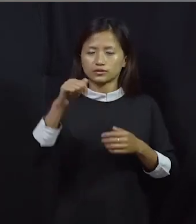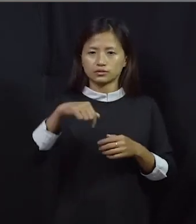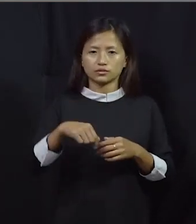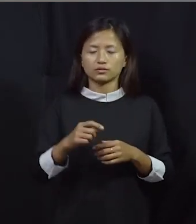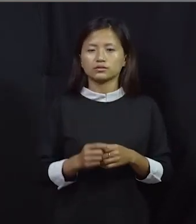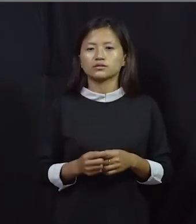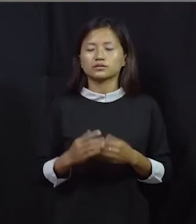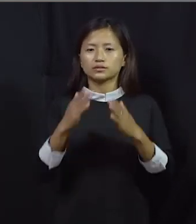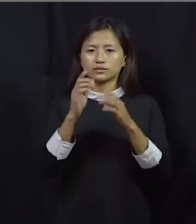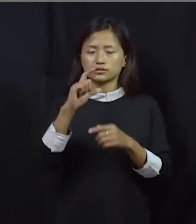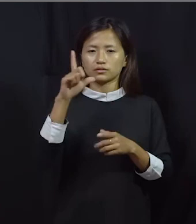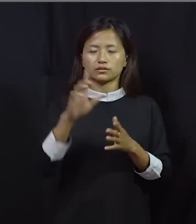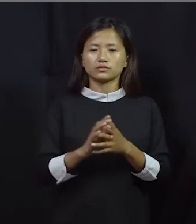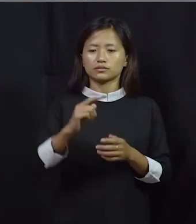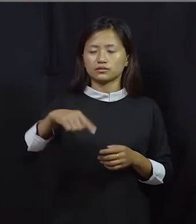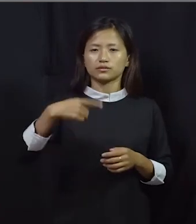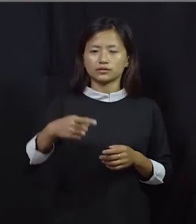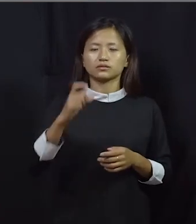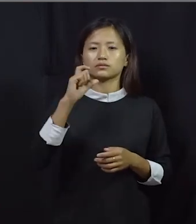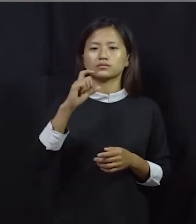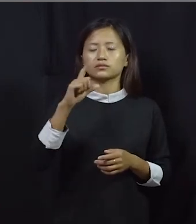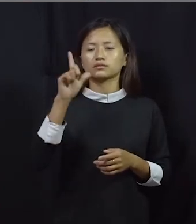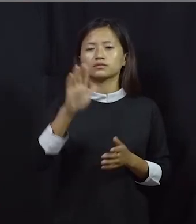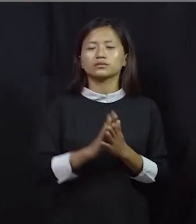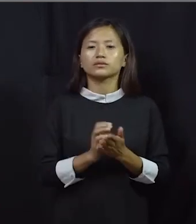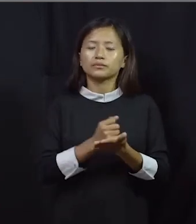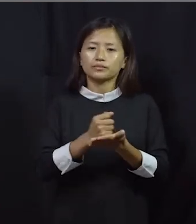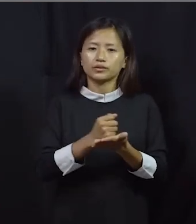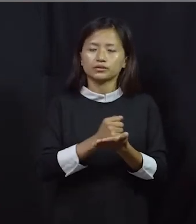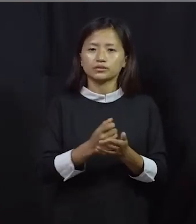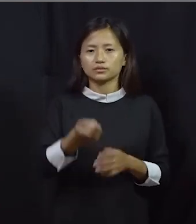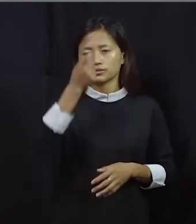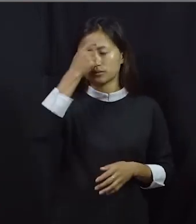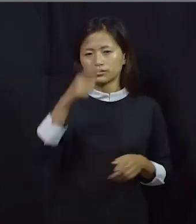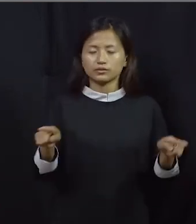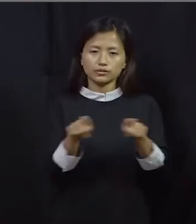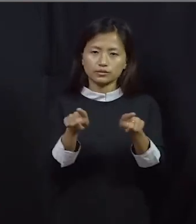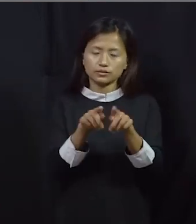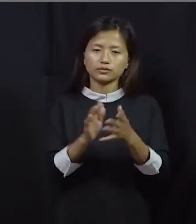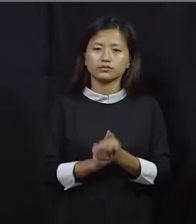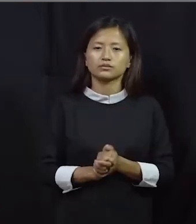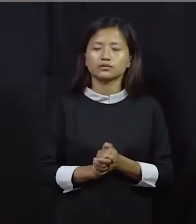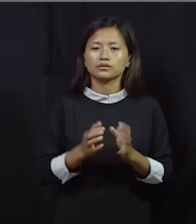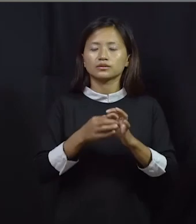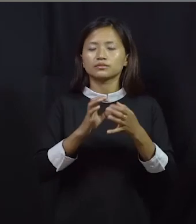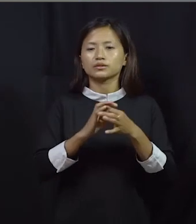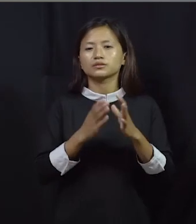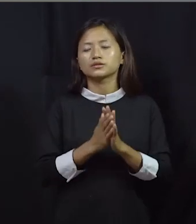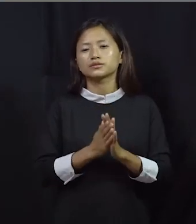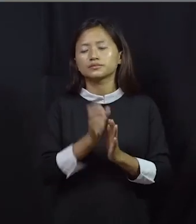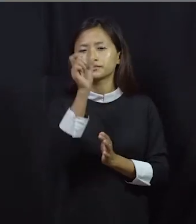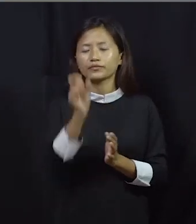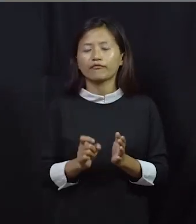of these sessions. In the next session, we will be doing some practical problems relating to the partnership firms, that